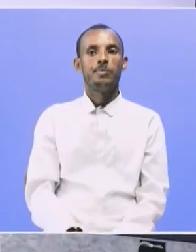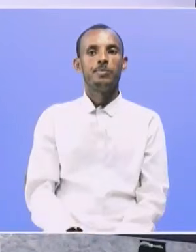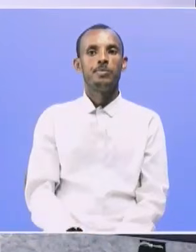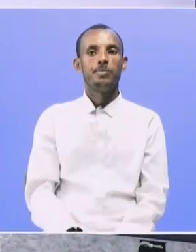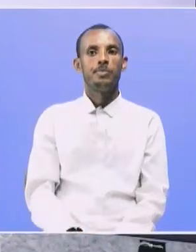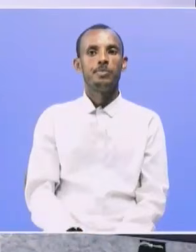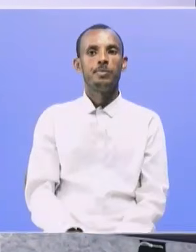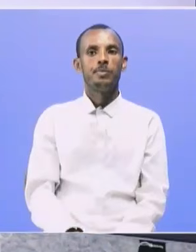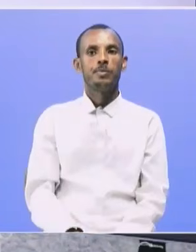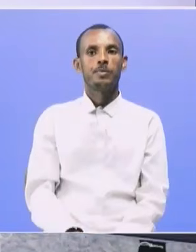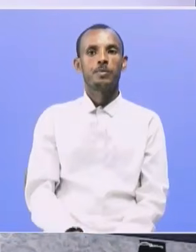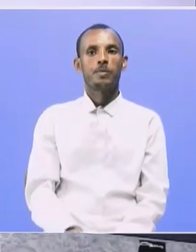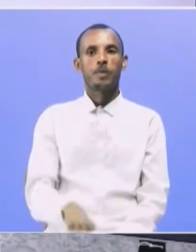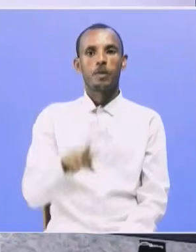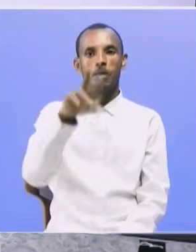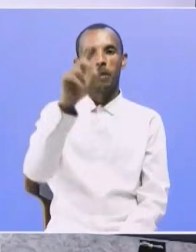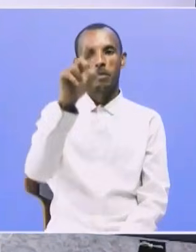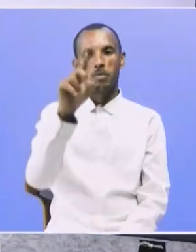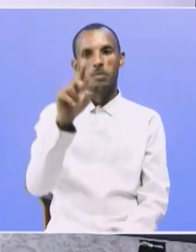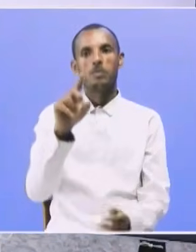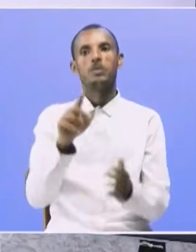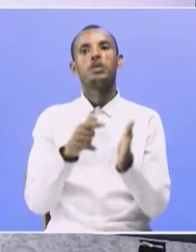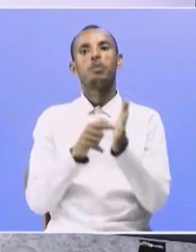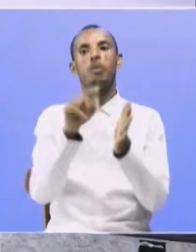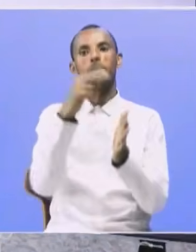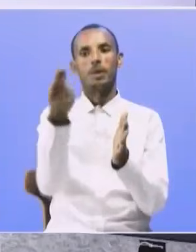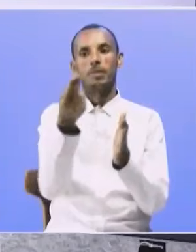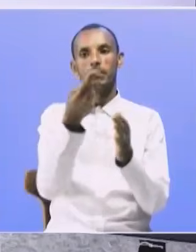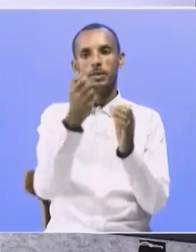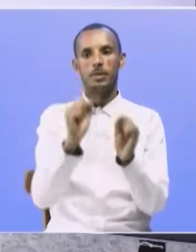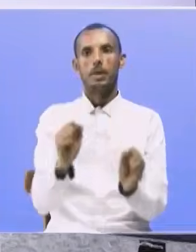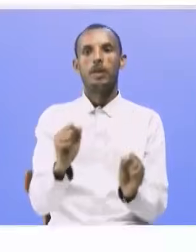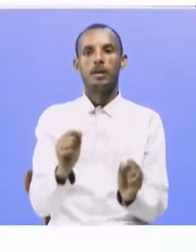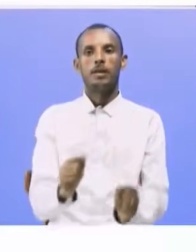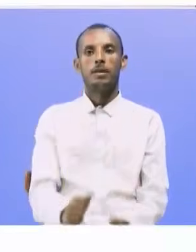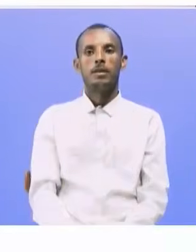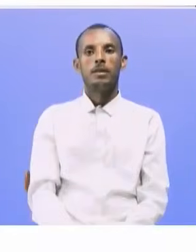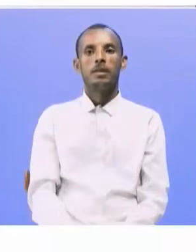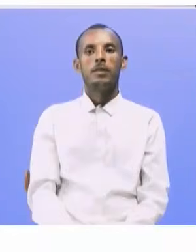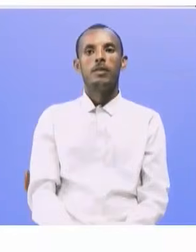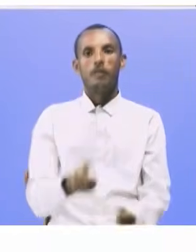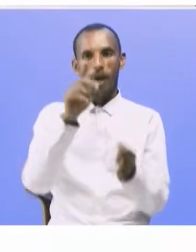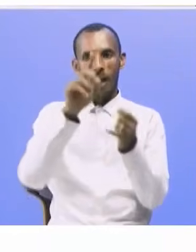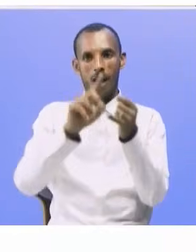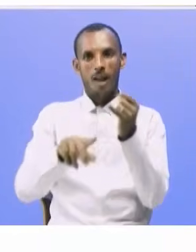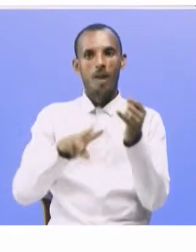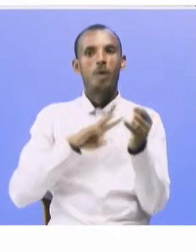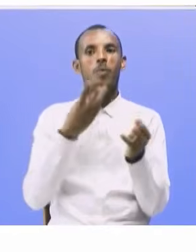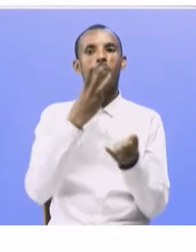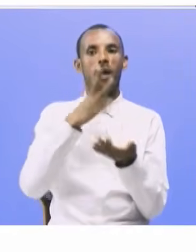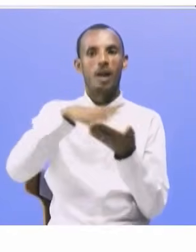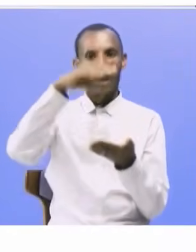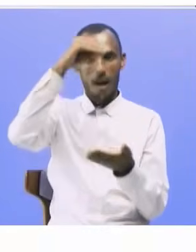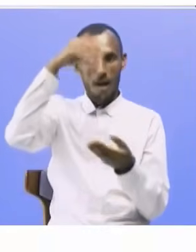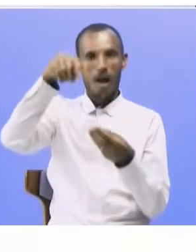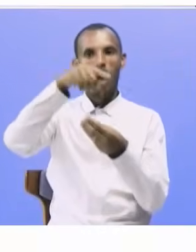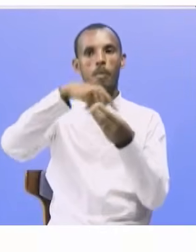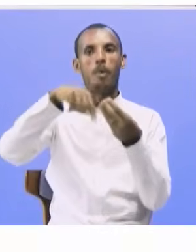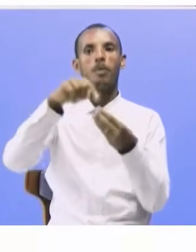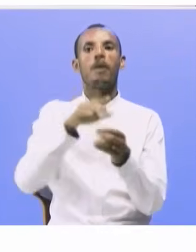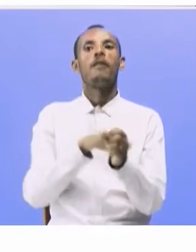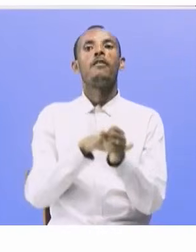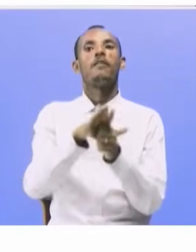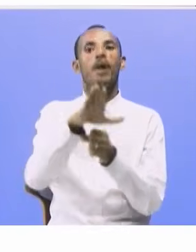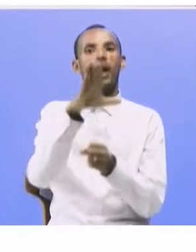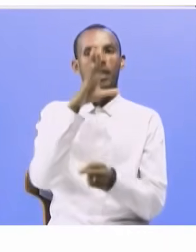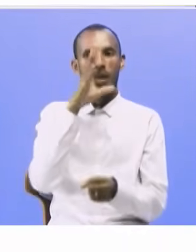either of the two symbols to represent empty set. And finally, we have seen about finite and